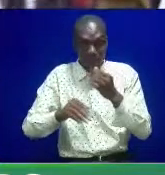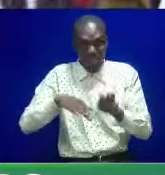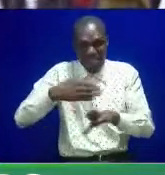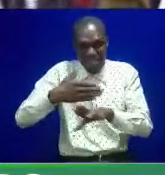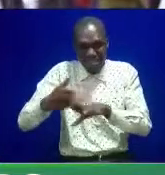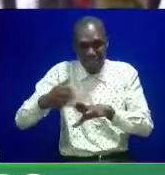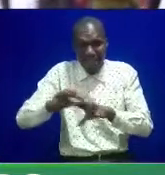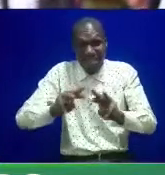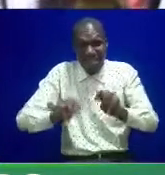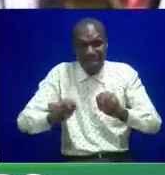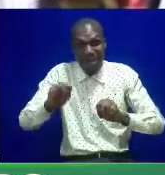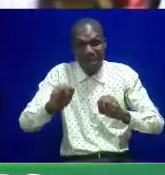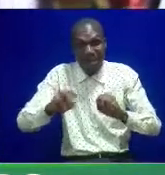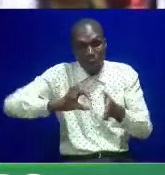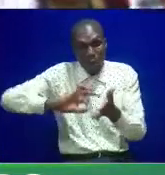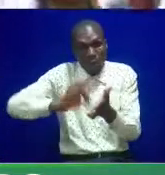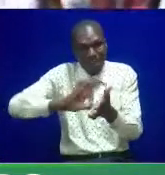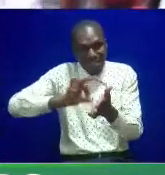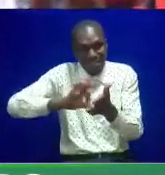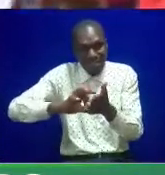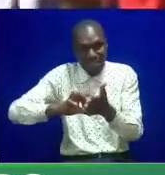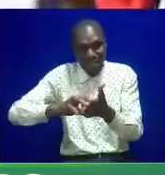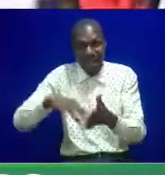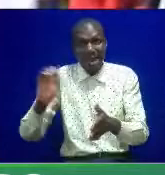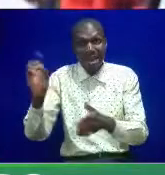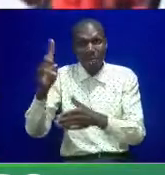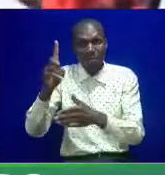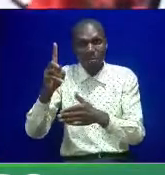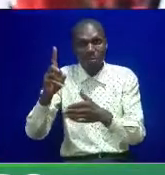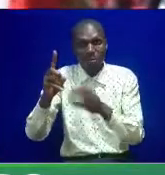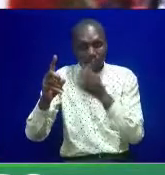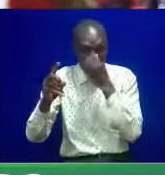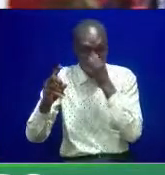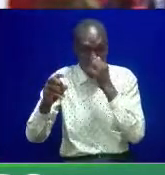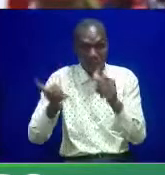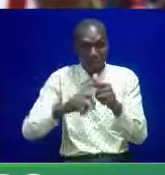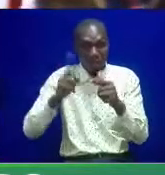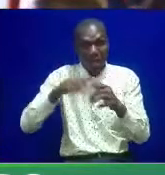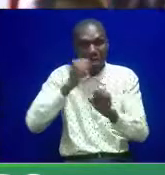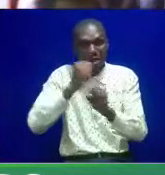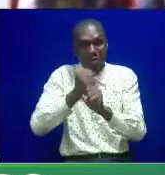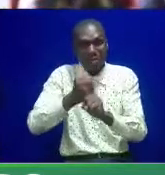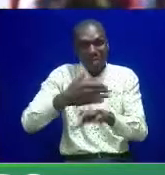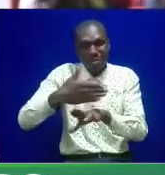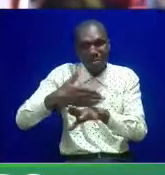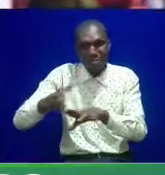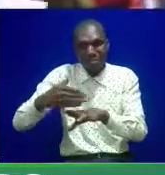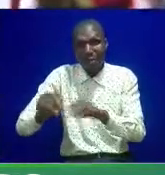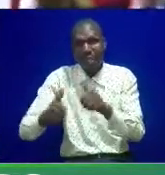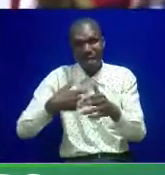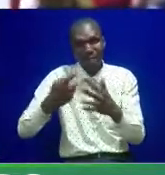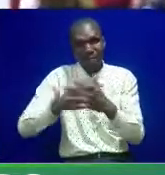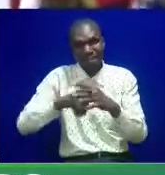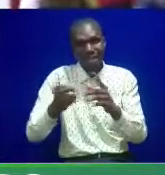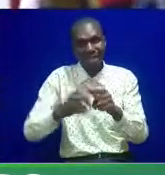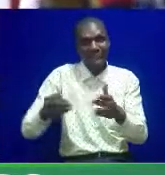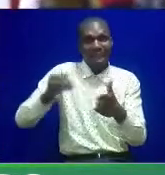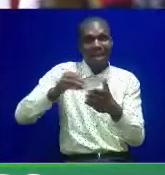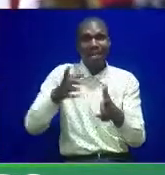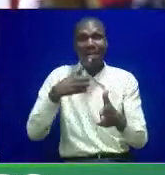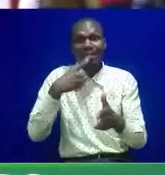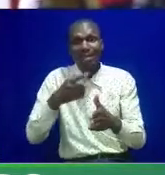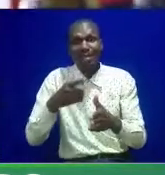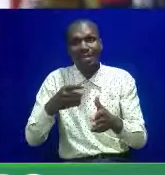Togasai Nantua University, Aria Nairobi, Guchikokora Mangana e waste courses to Ansiri, Nandena Tevere